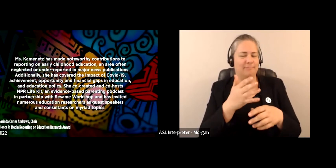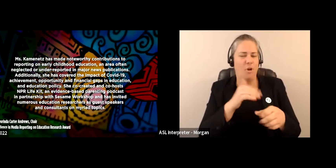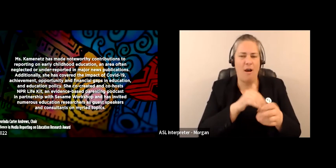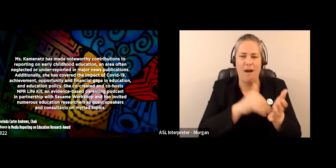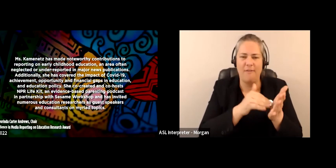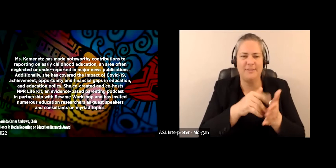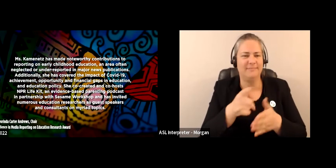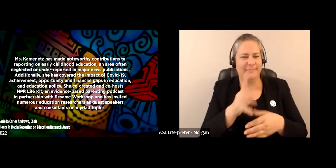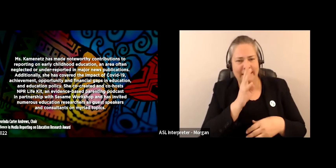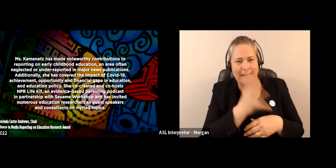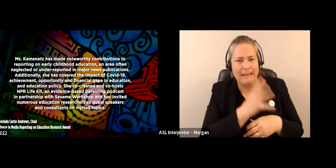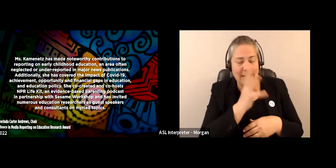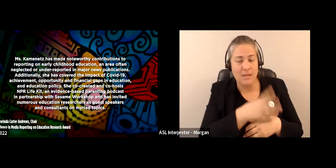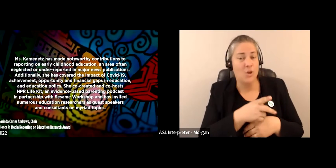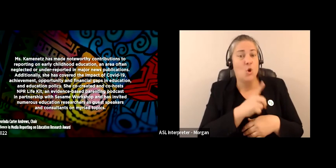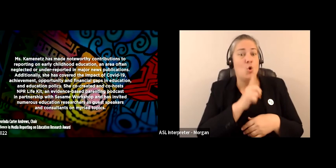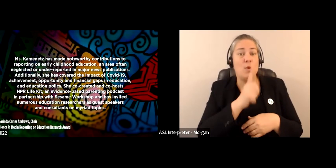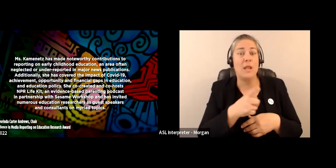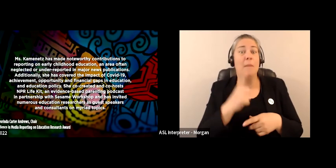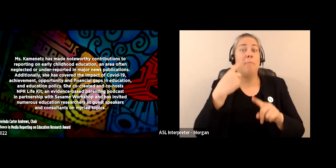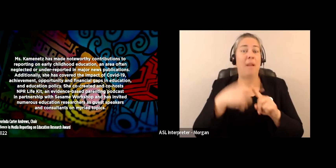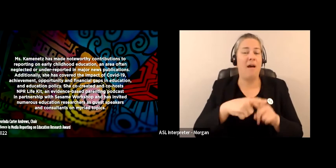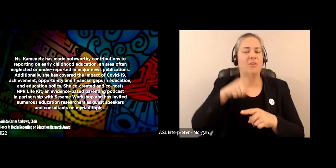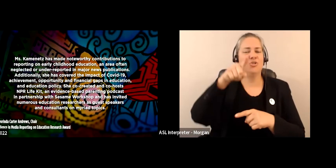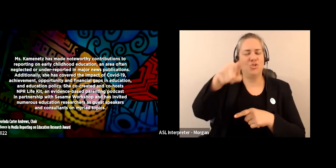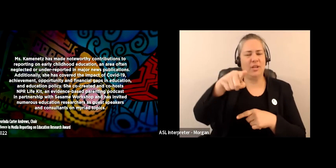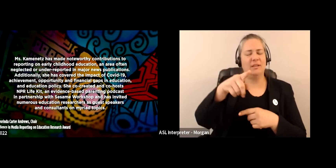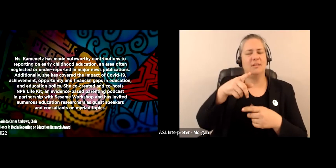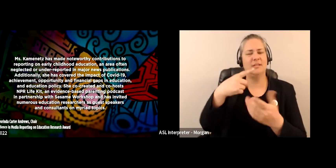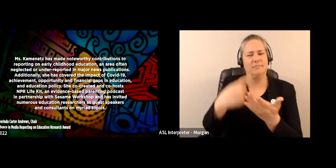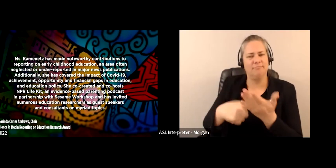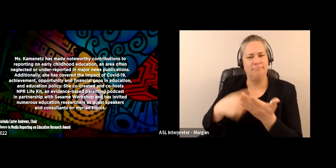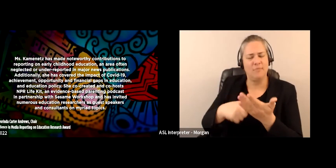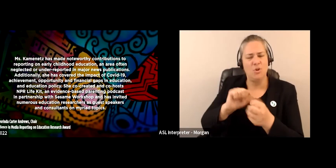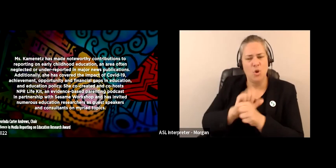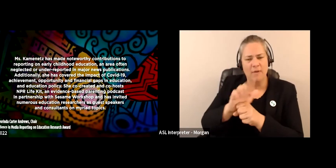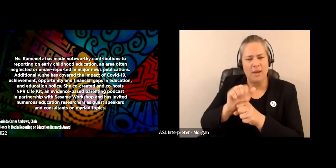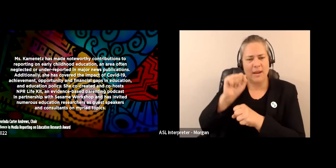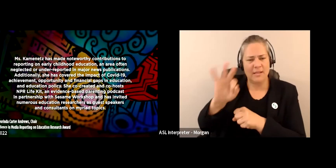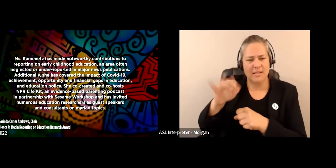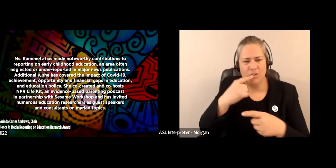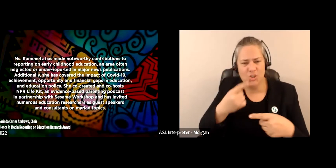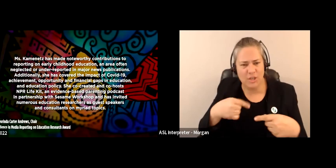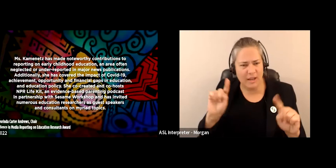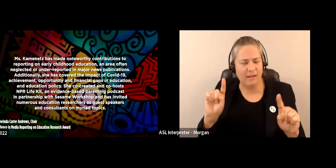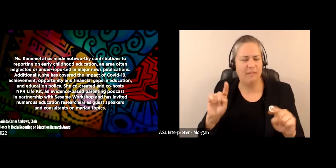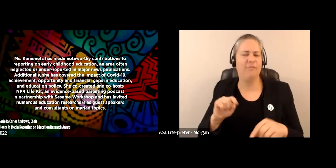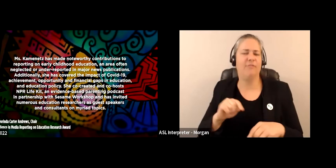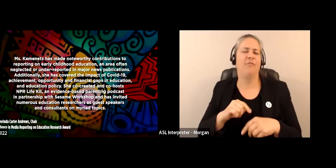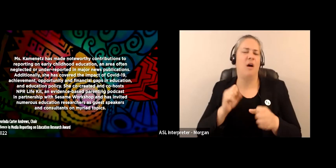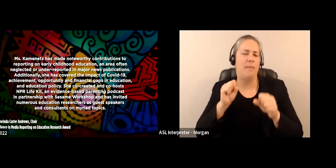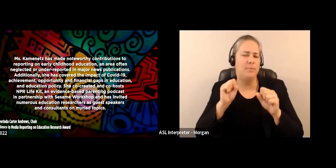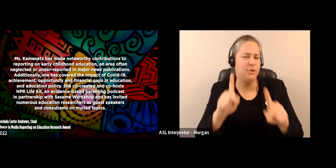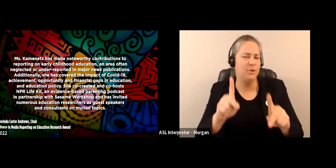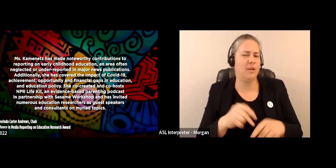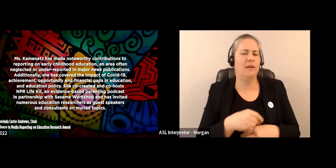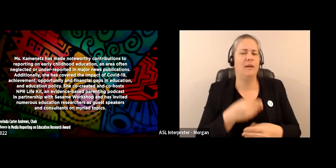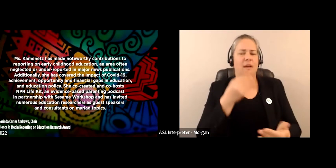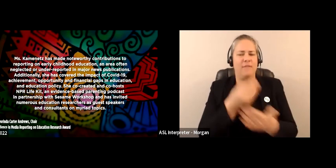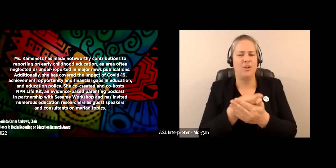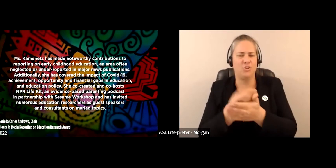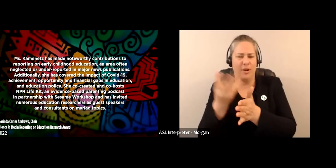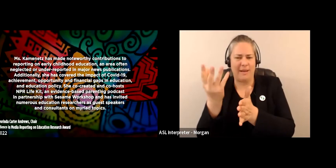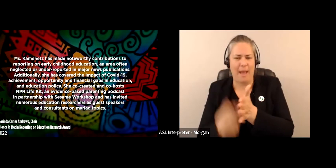covered the impact of COVID-19, achievement, opportunity, and financial gaps in education